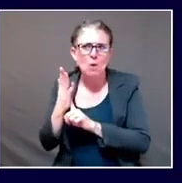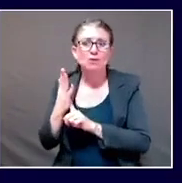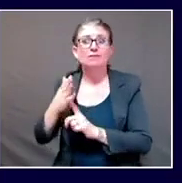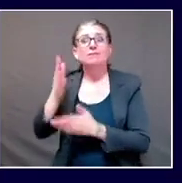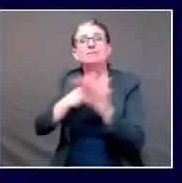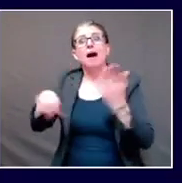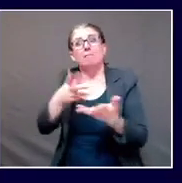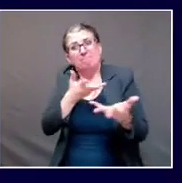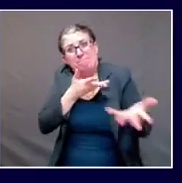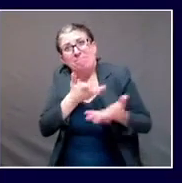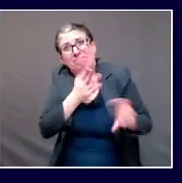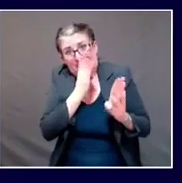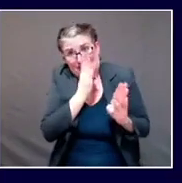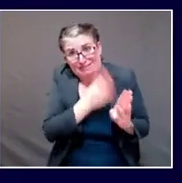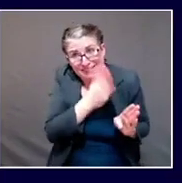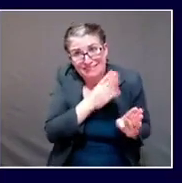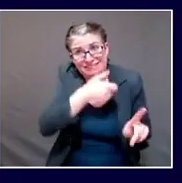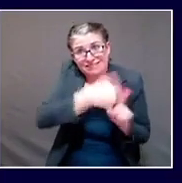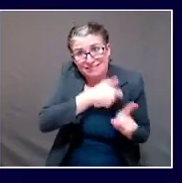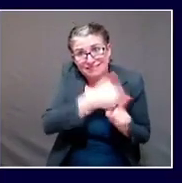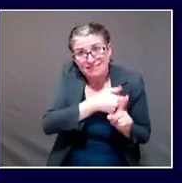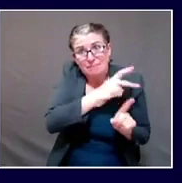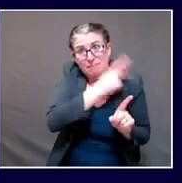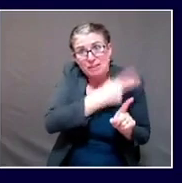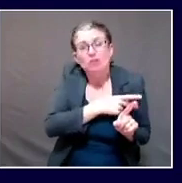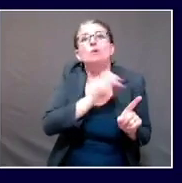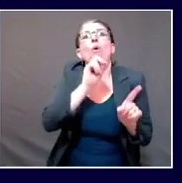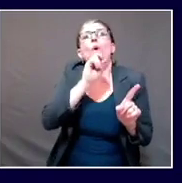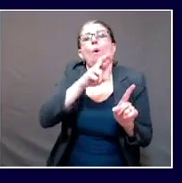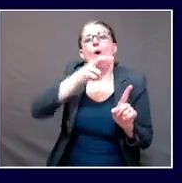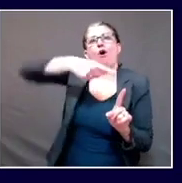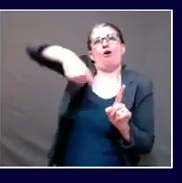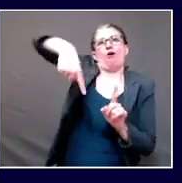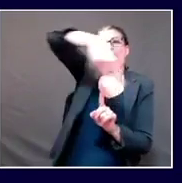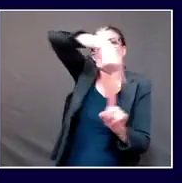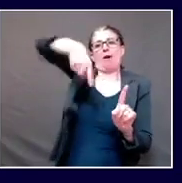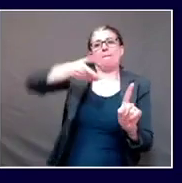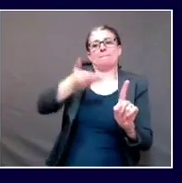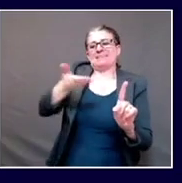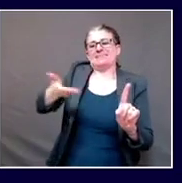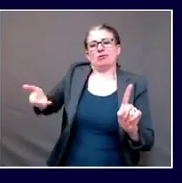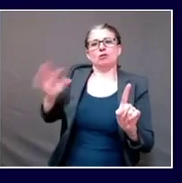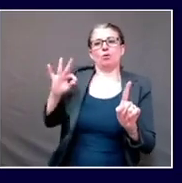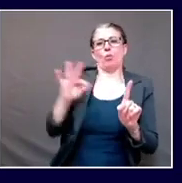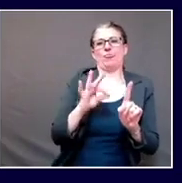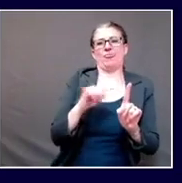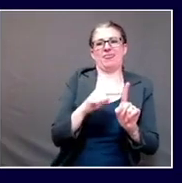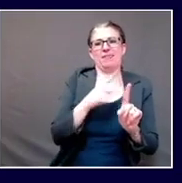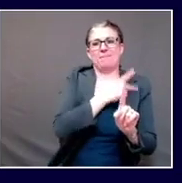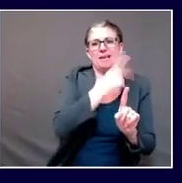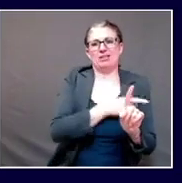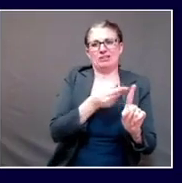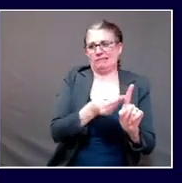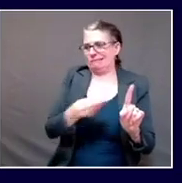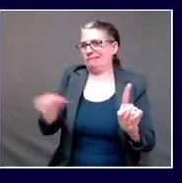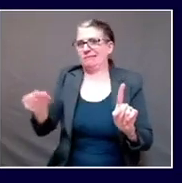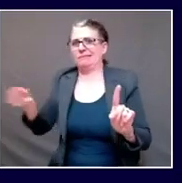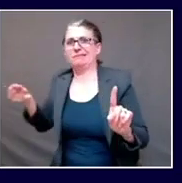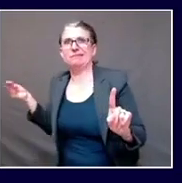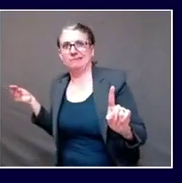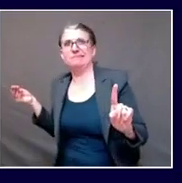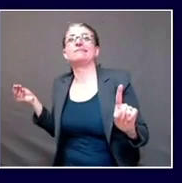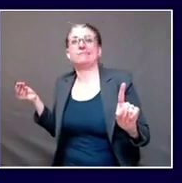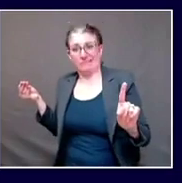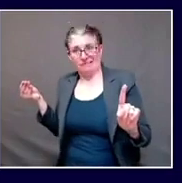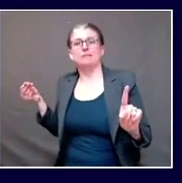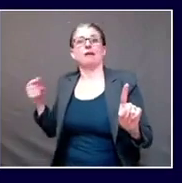categorization, the data suggests that there are some healthcare workers that are even then at a higher risk. We've recommended to the